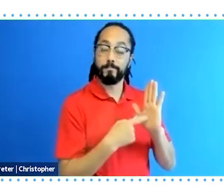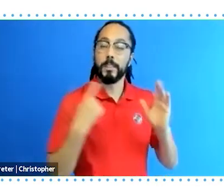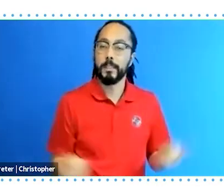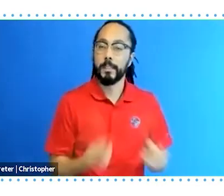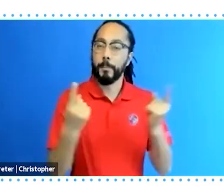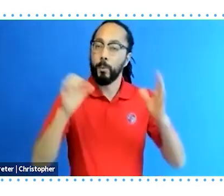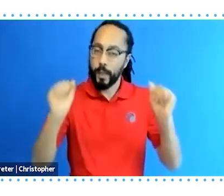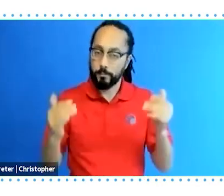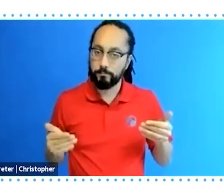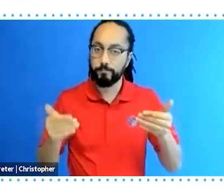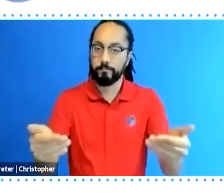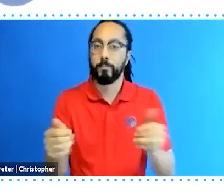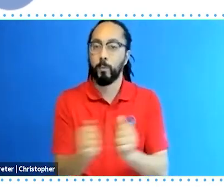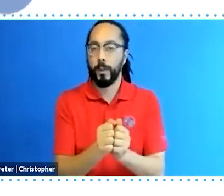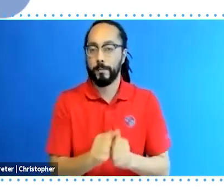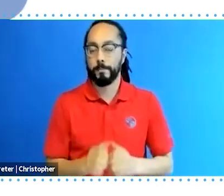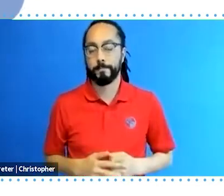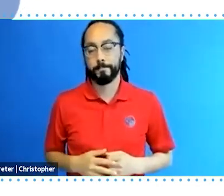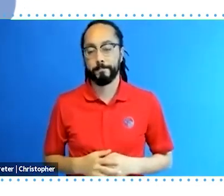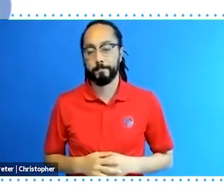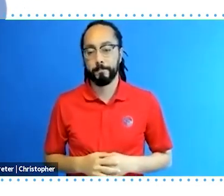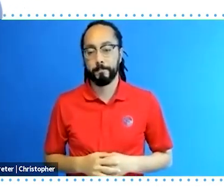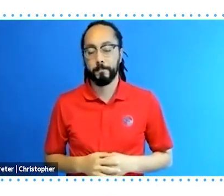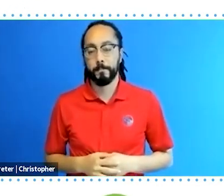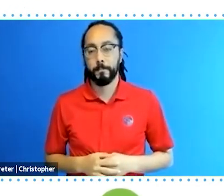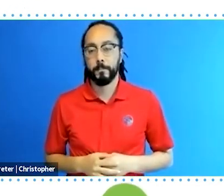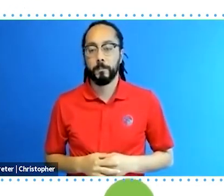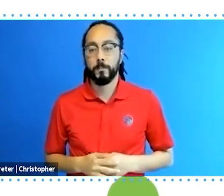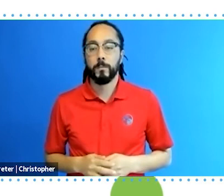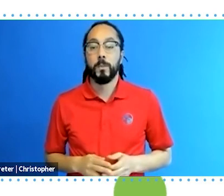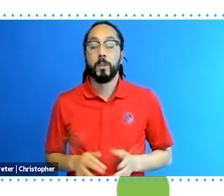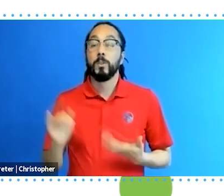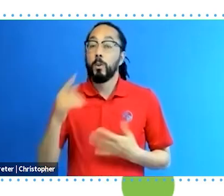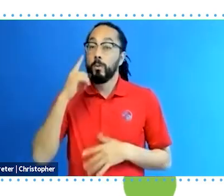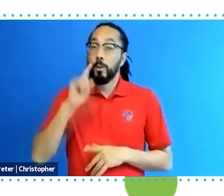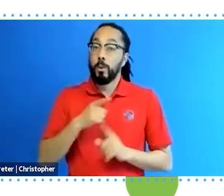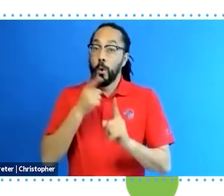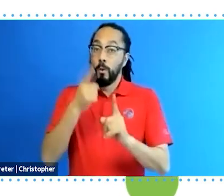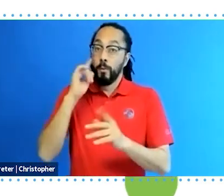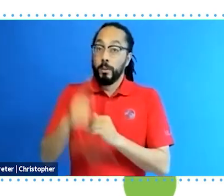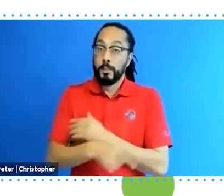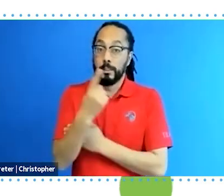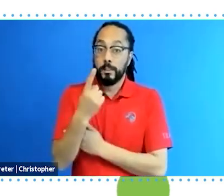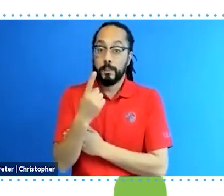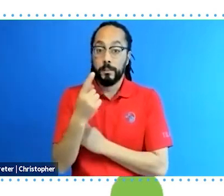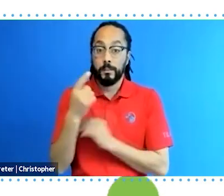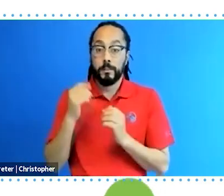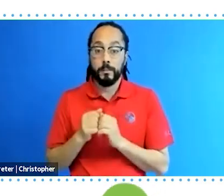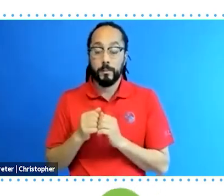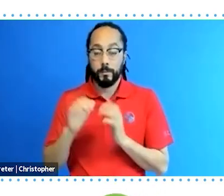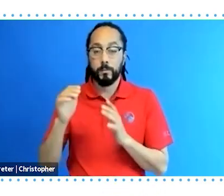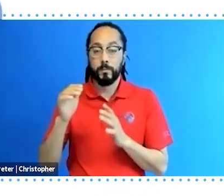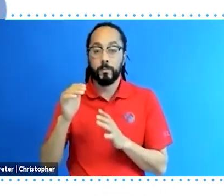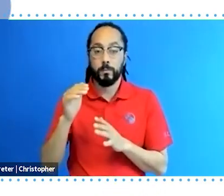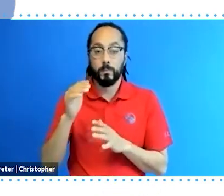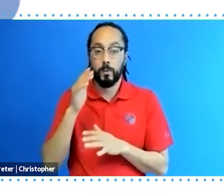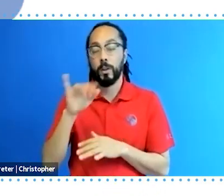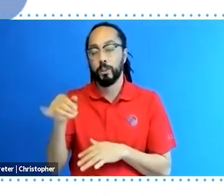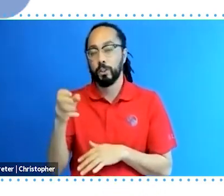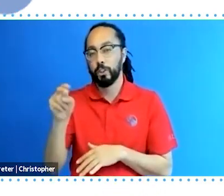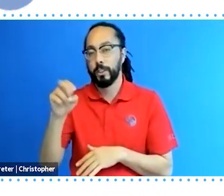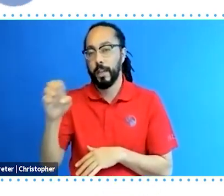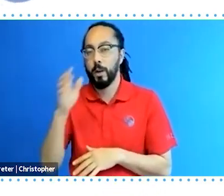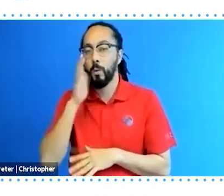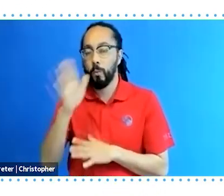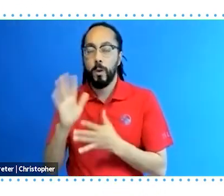with. So working towards those goals for today, we're doing this through Jeanne's going to summarize kind of some governance